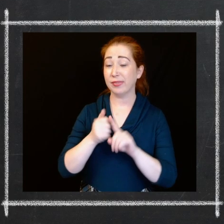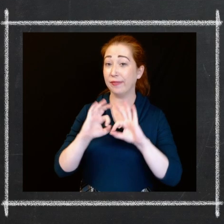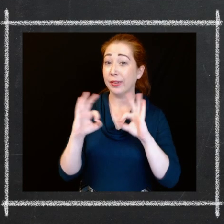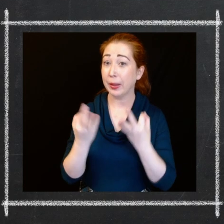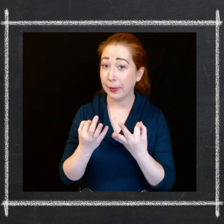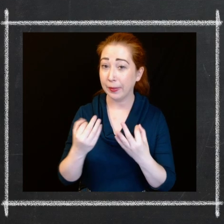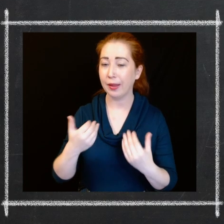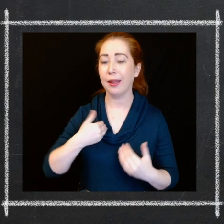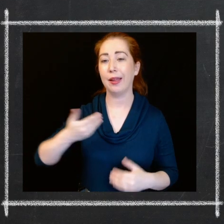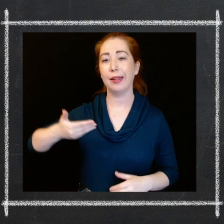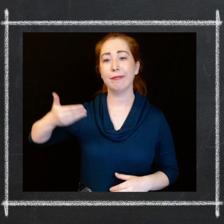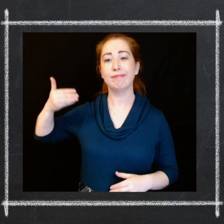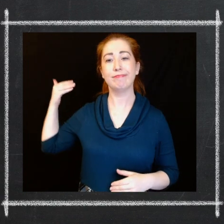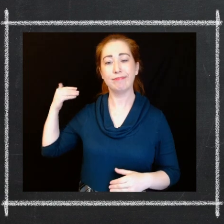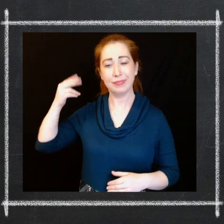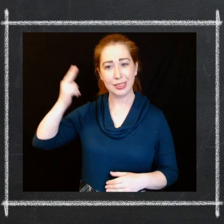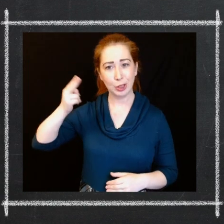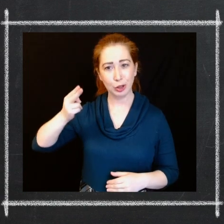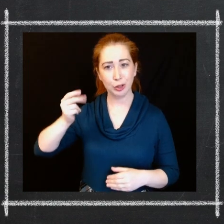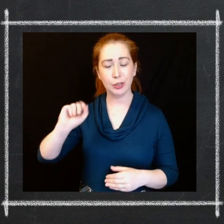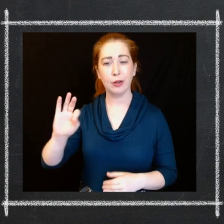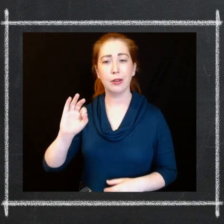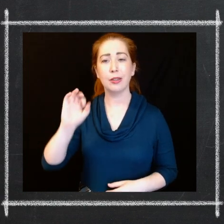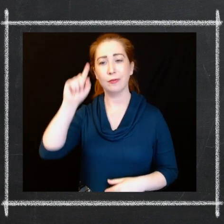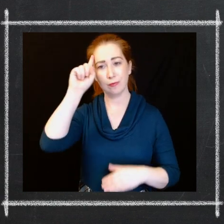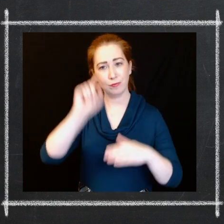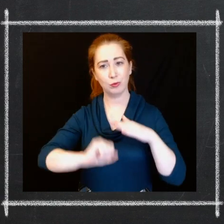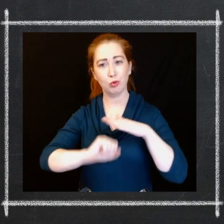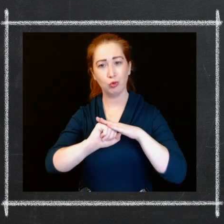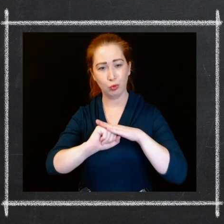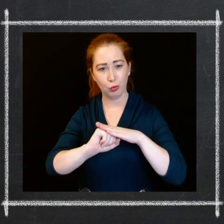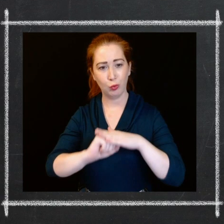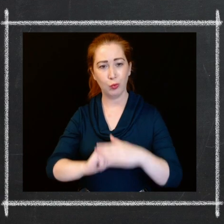and family history of stroke.